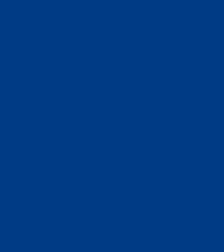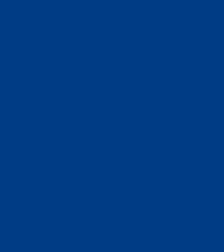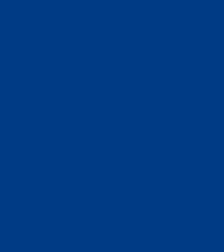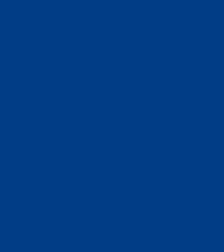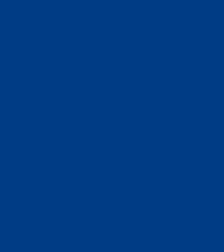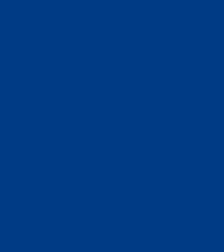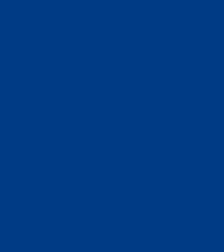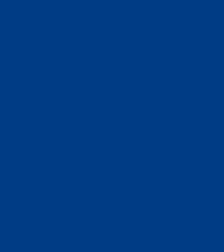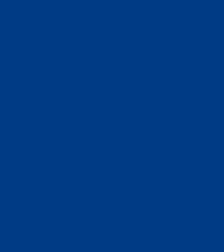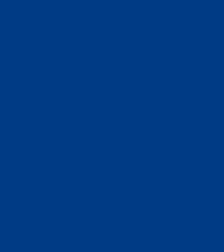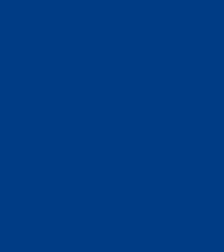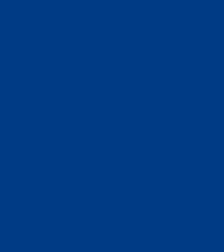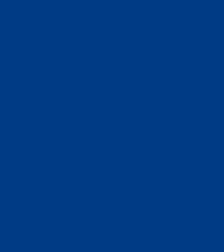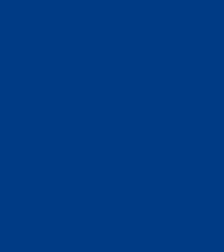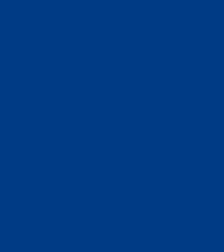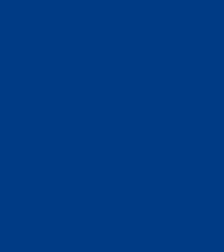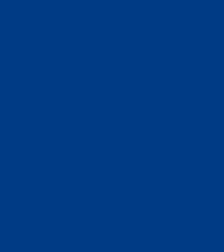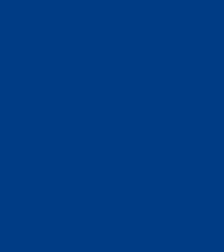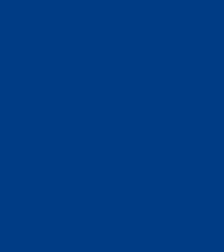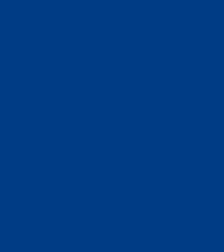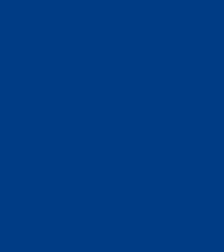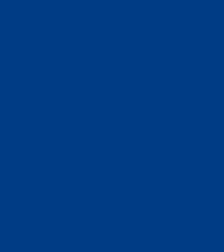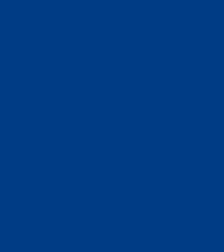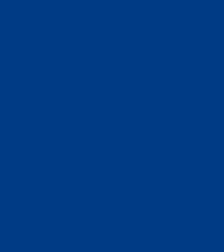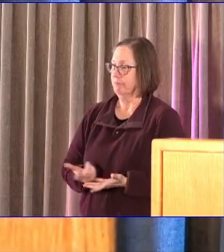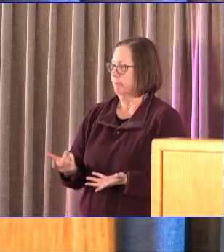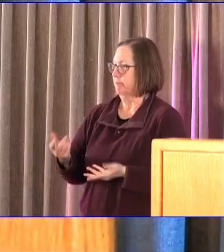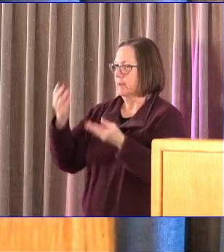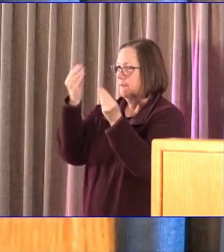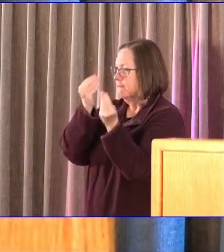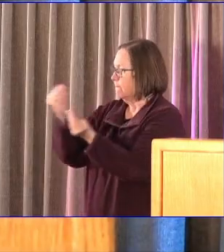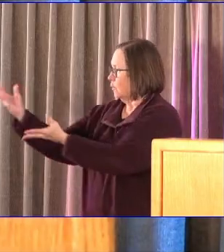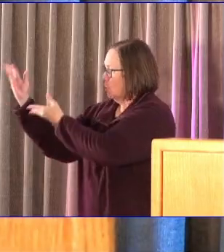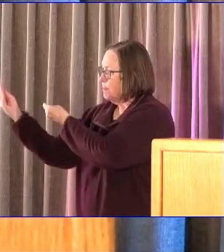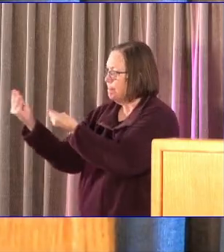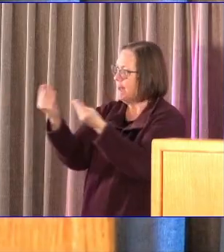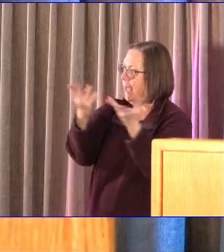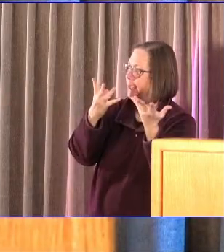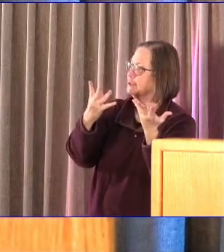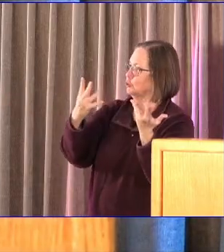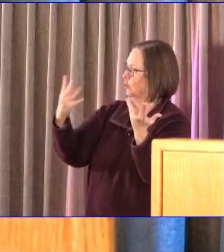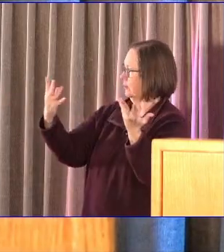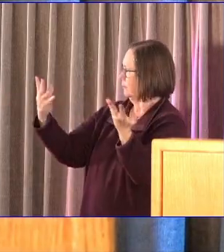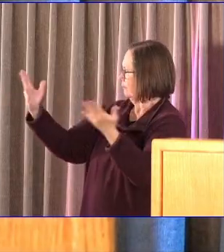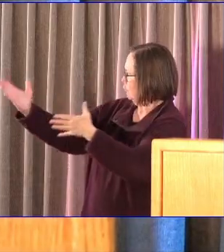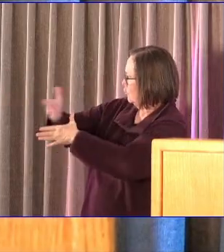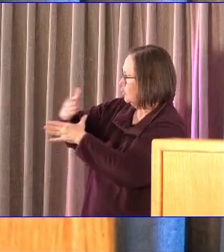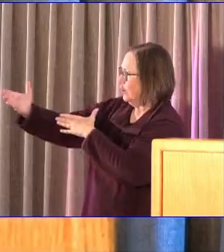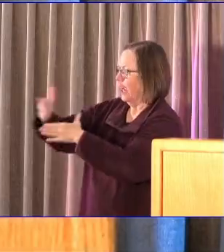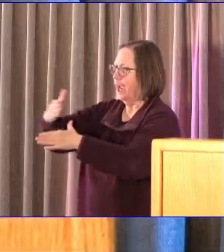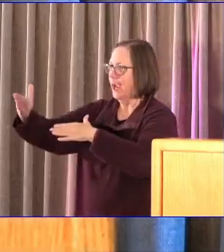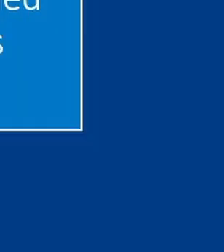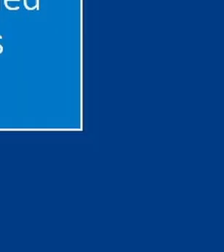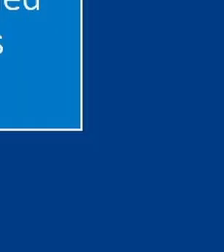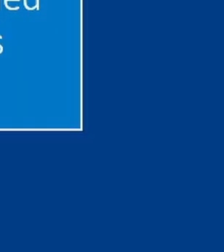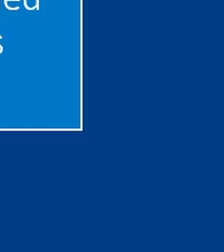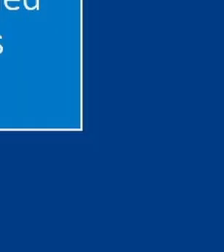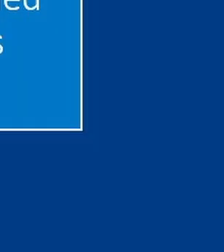are being made. And then having access to information. We all know we need that information to make things happen, and this is one of the things that we're doing